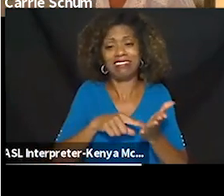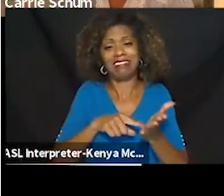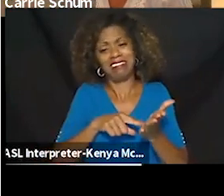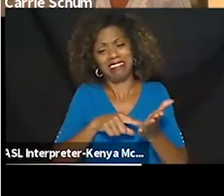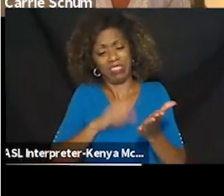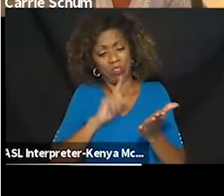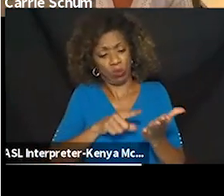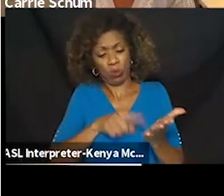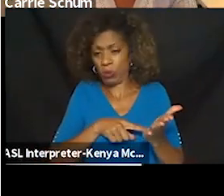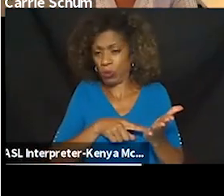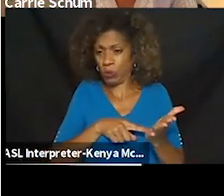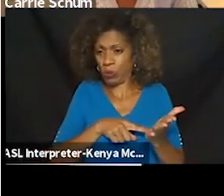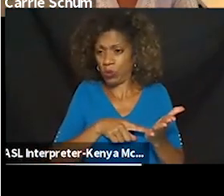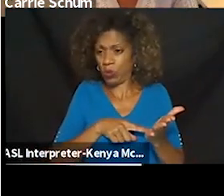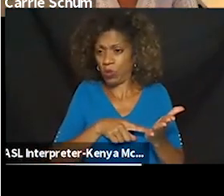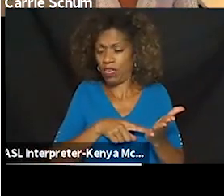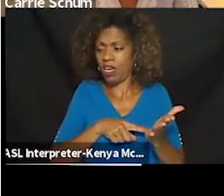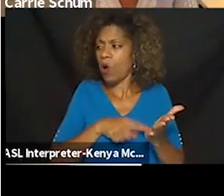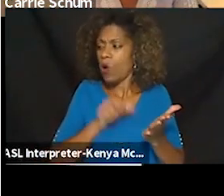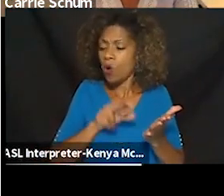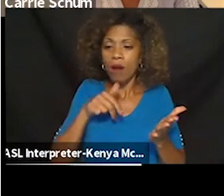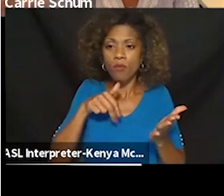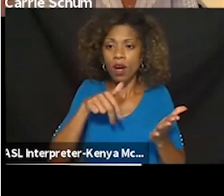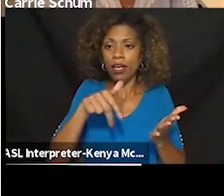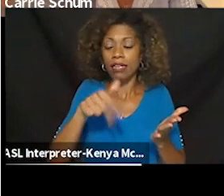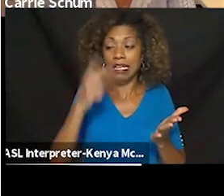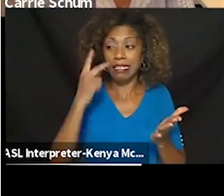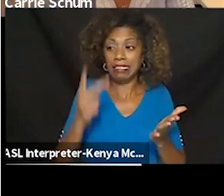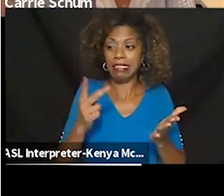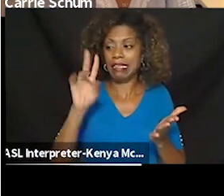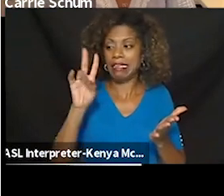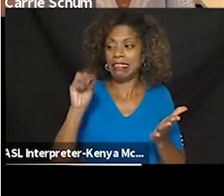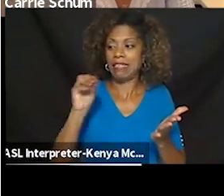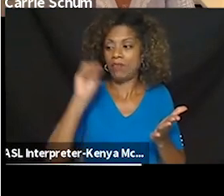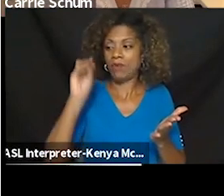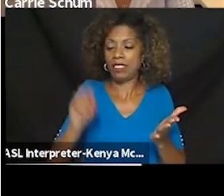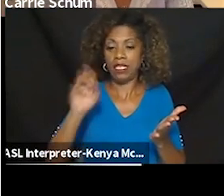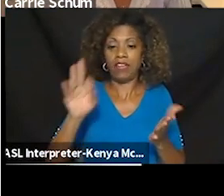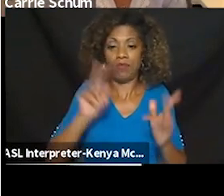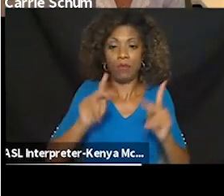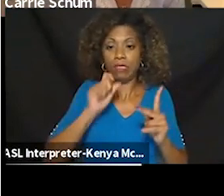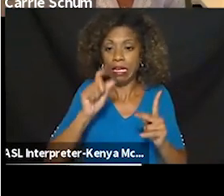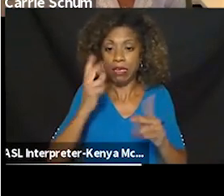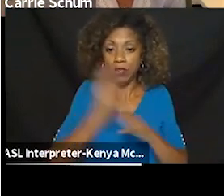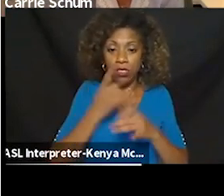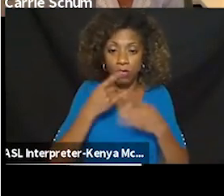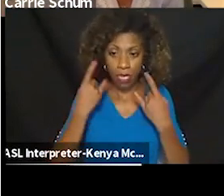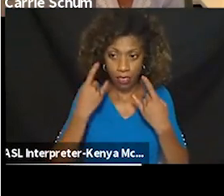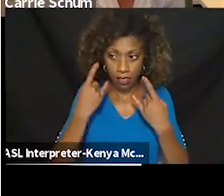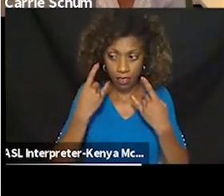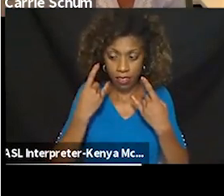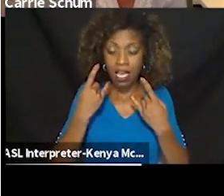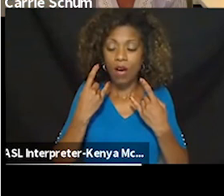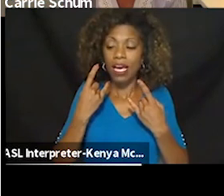street, 70% of people are not wearing masks. But when you could link it to a message and saw the message was compelling, then they were like, well, okay, this